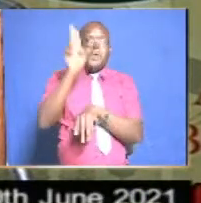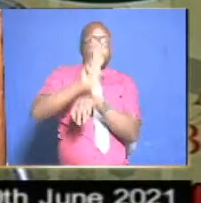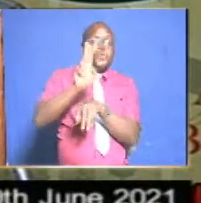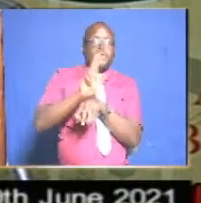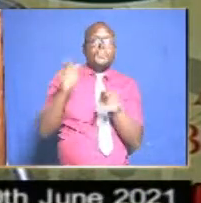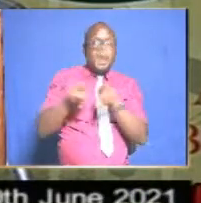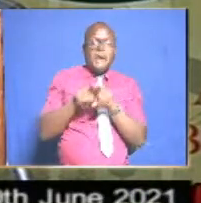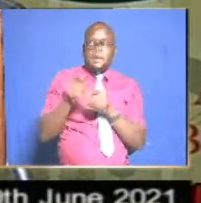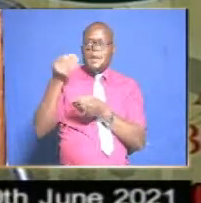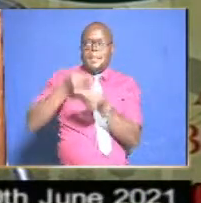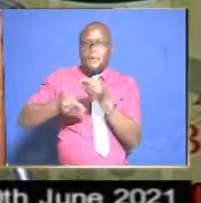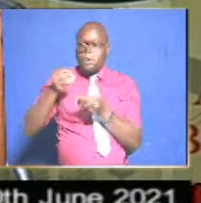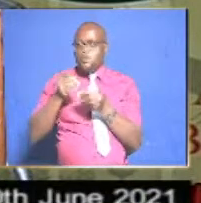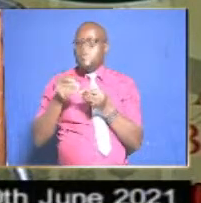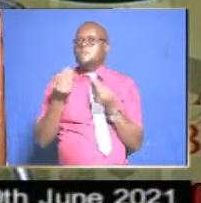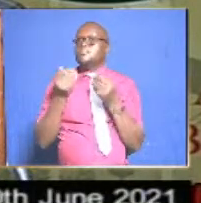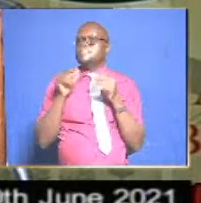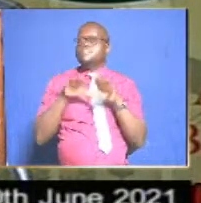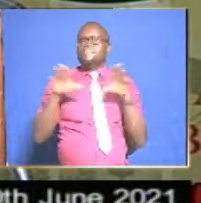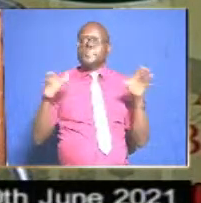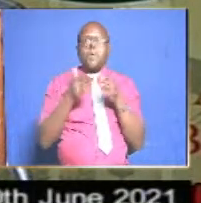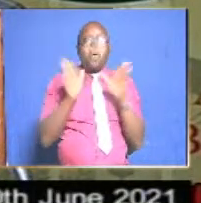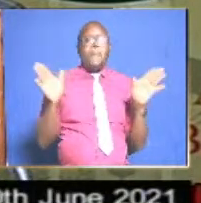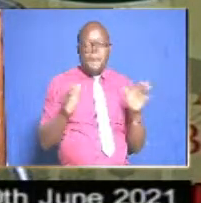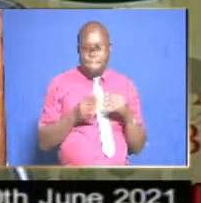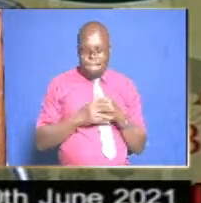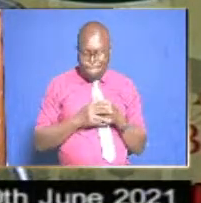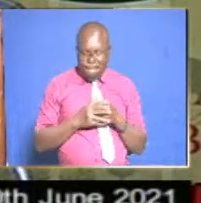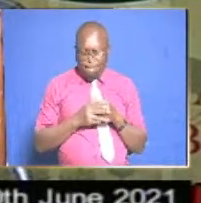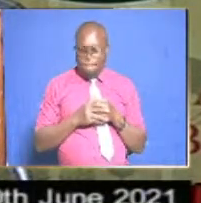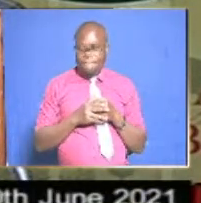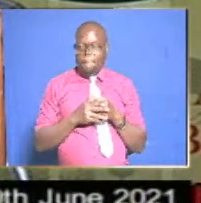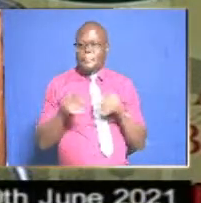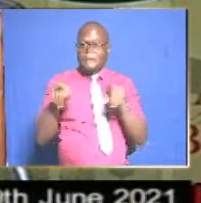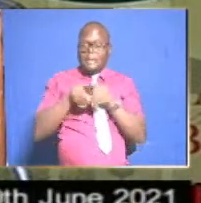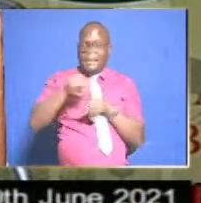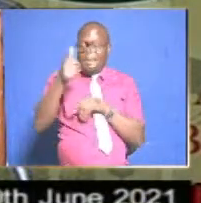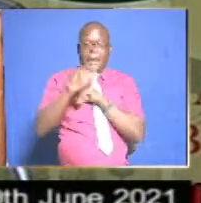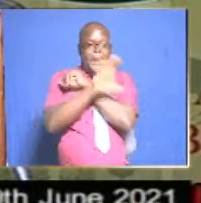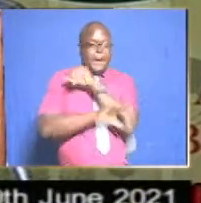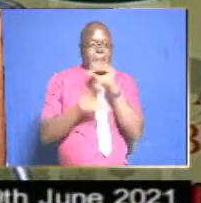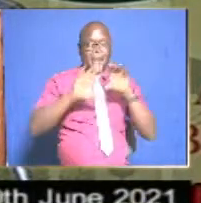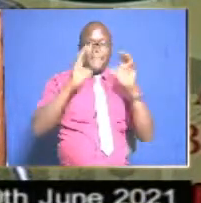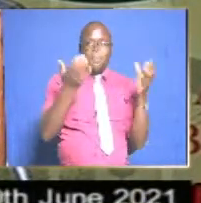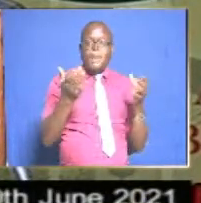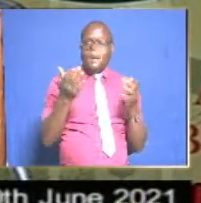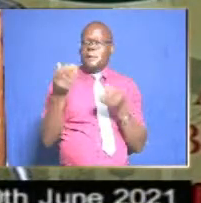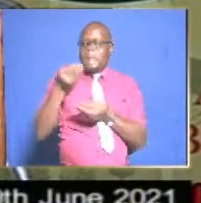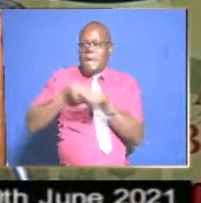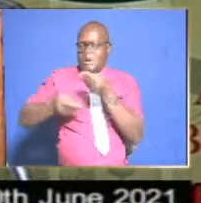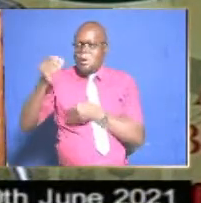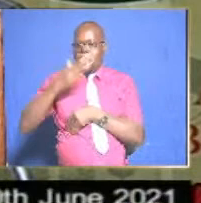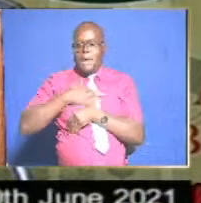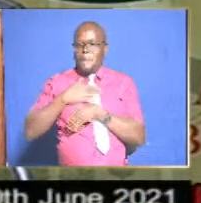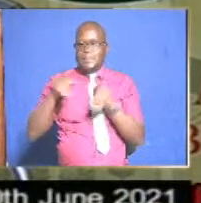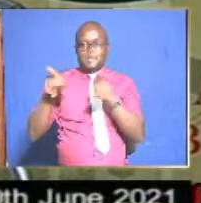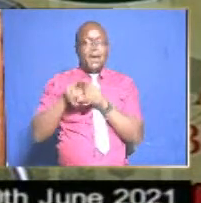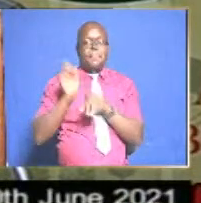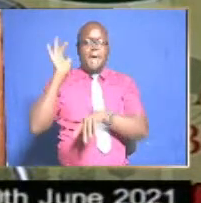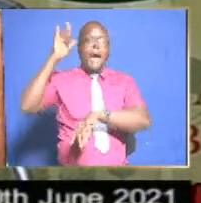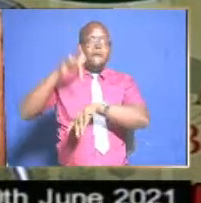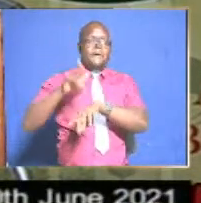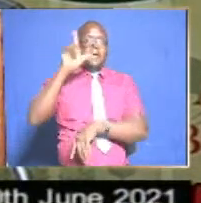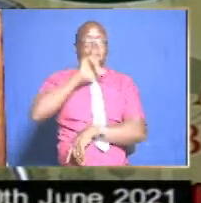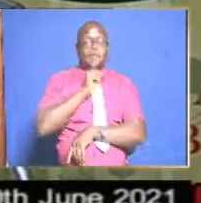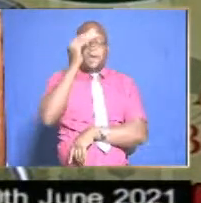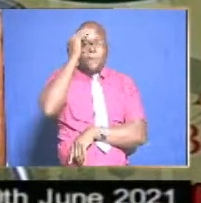as economies reopen. Mr. Speaker, like the rest of the world, our economy was not spared from the adverse impact of the